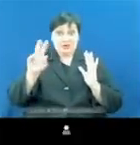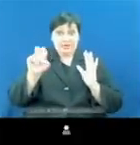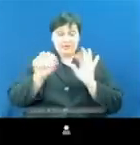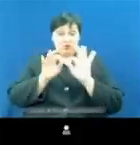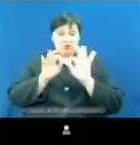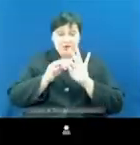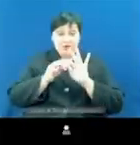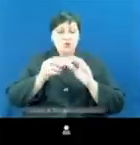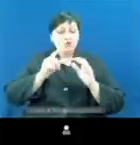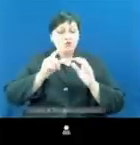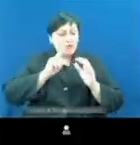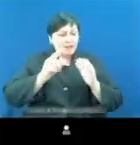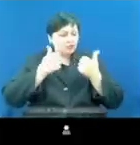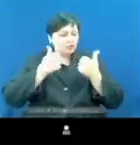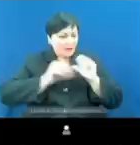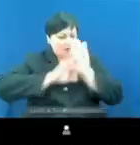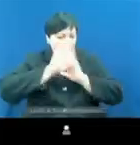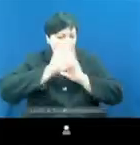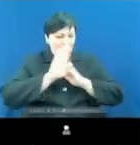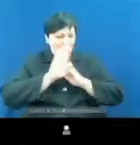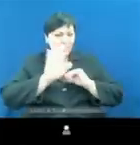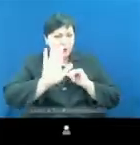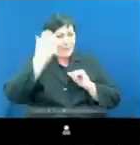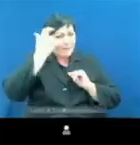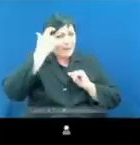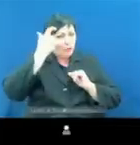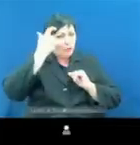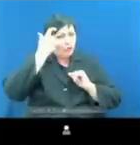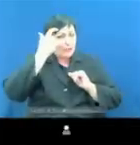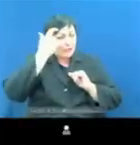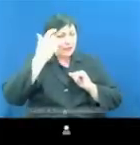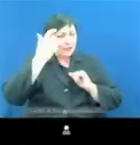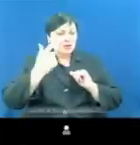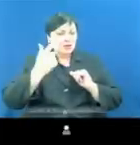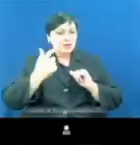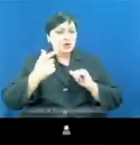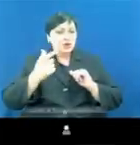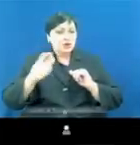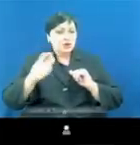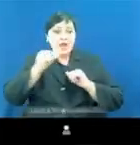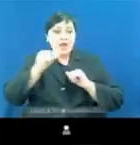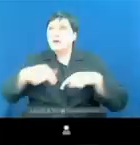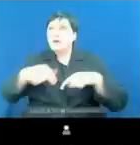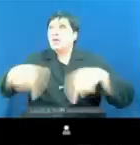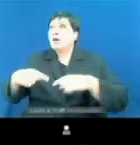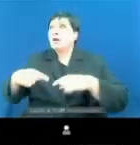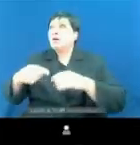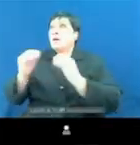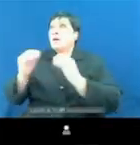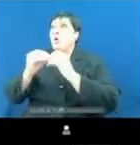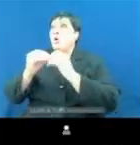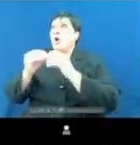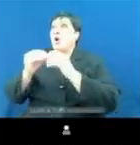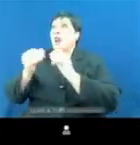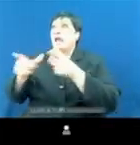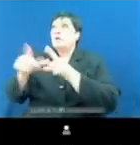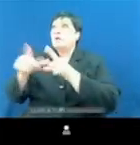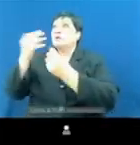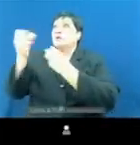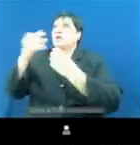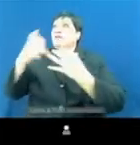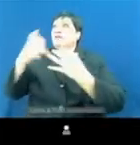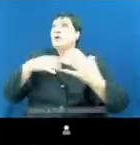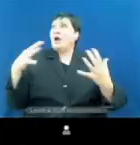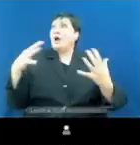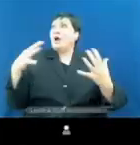short-term memory, and you're not getting so overwhelmed with oncoming source language that not only can you not take notes, but